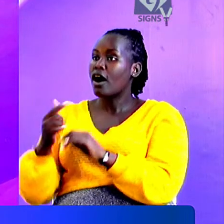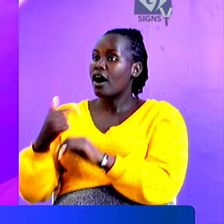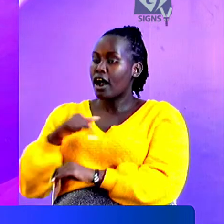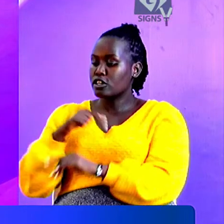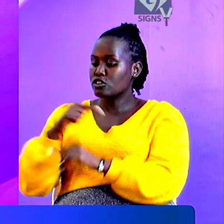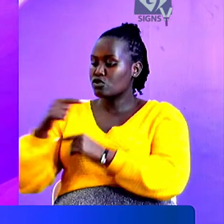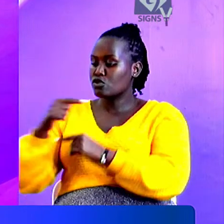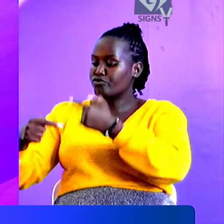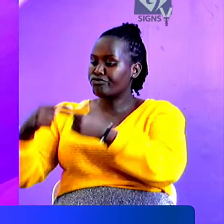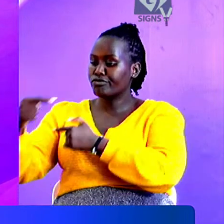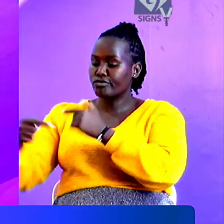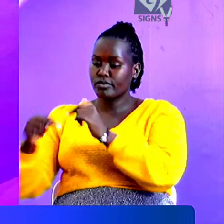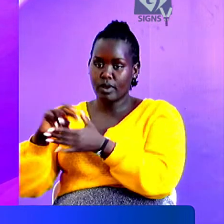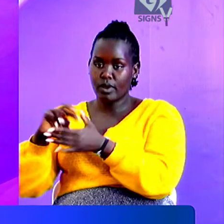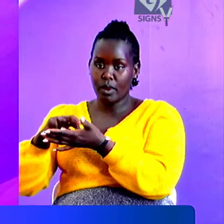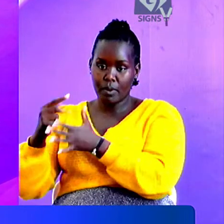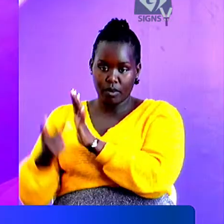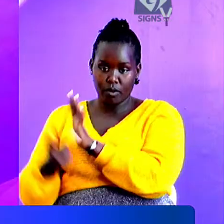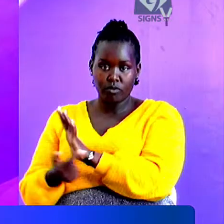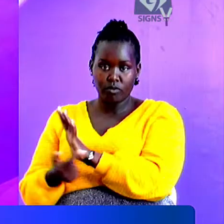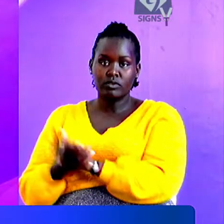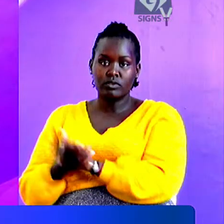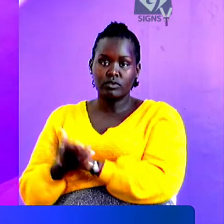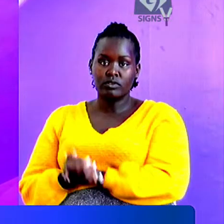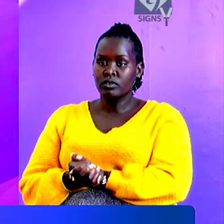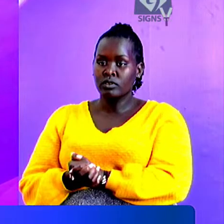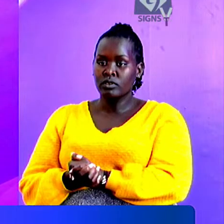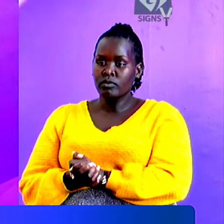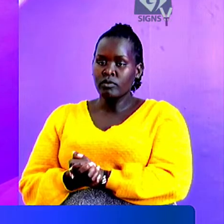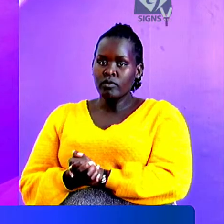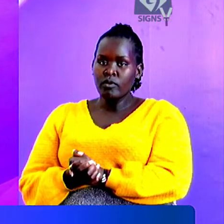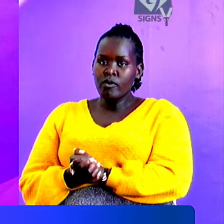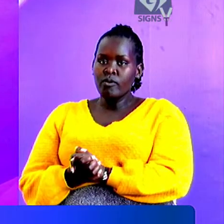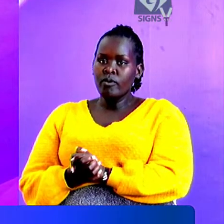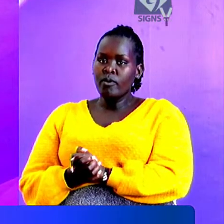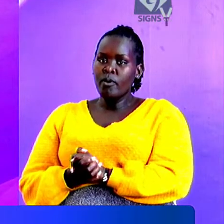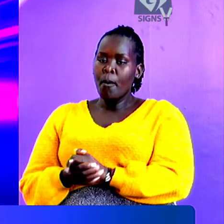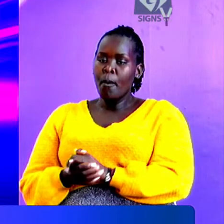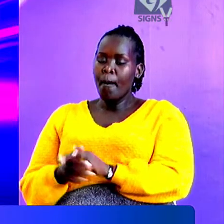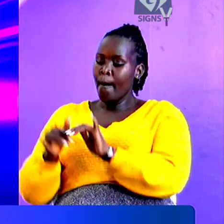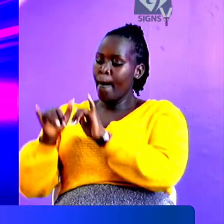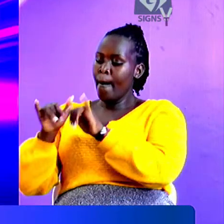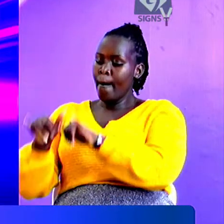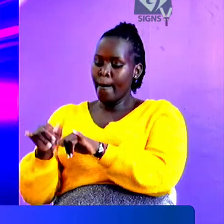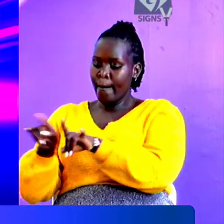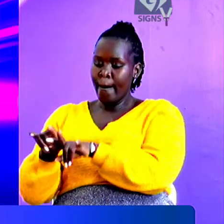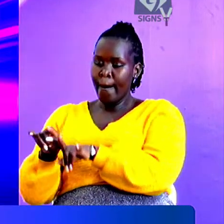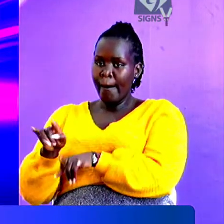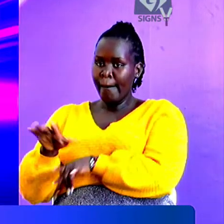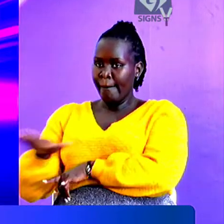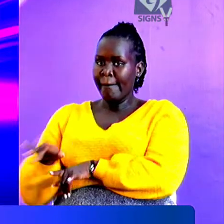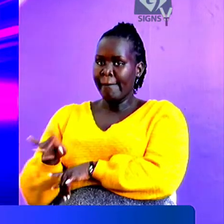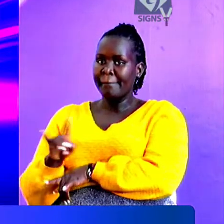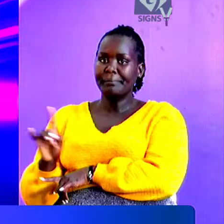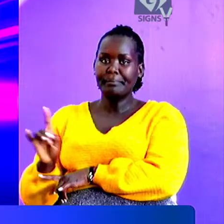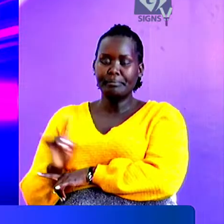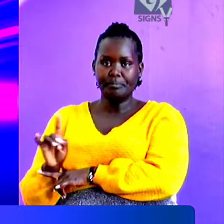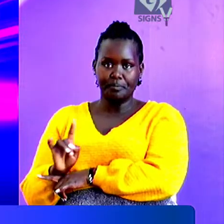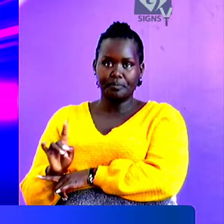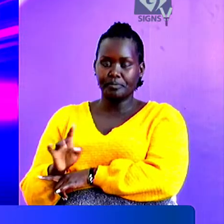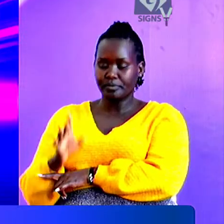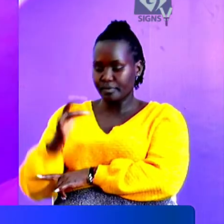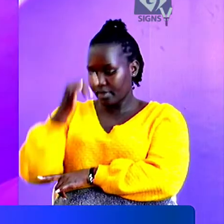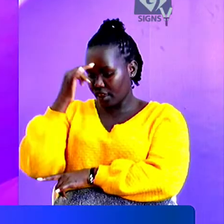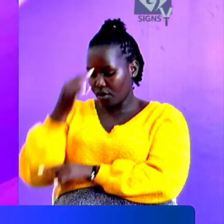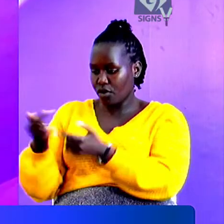forward. That means we should be getting. We shouldn't remain stagnant because the problem has. Because the problem. I mean, why are you